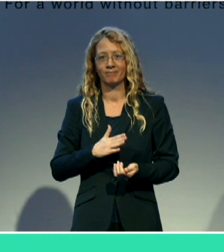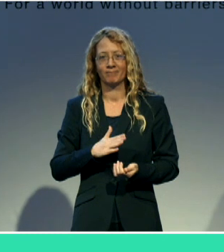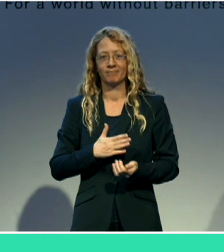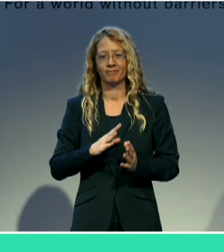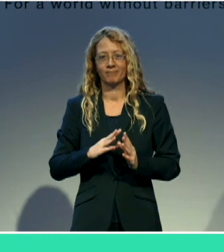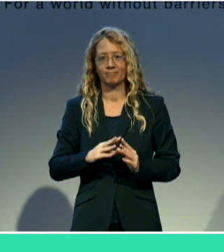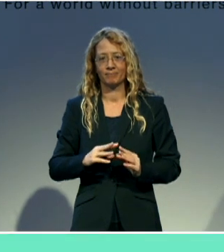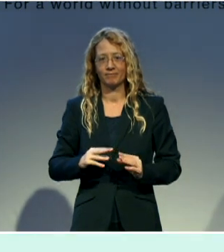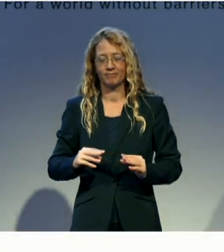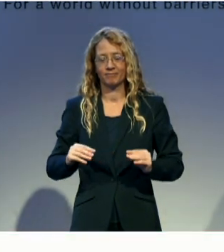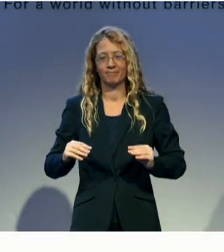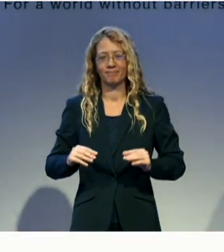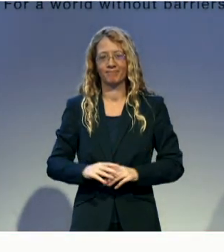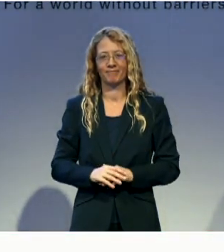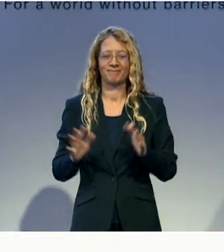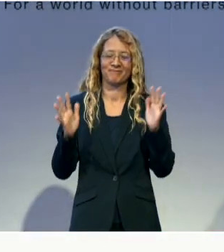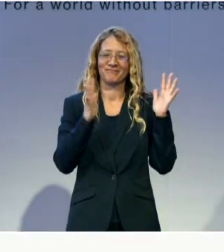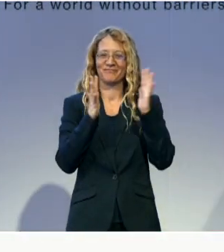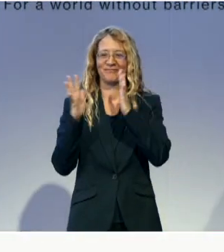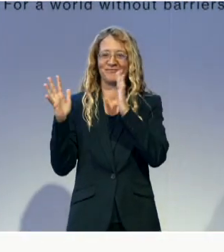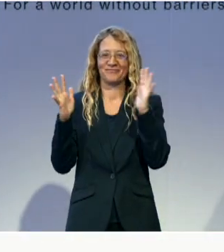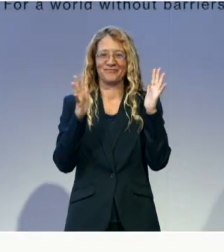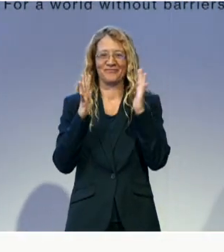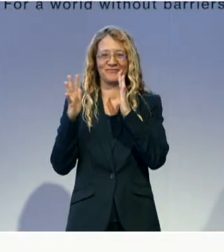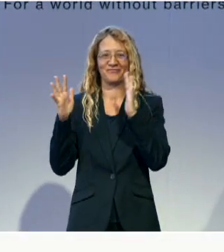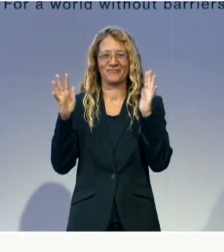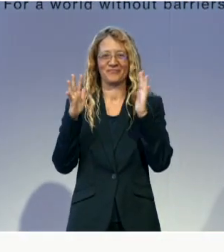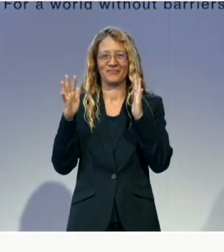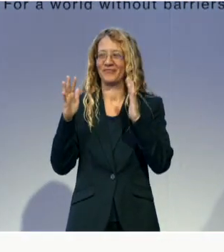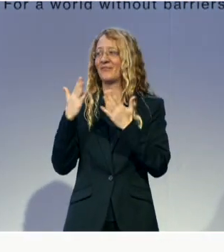A round of applause for Anastasia, please.